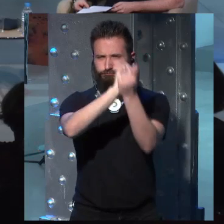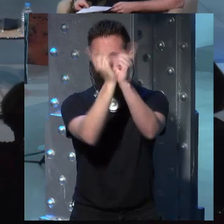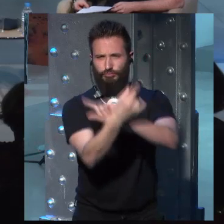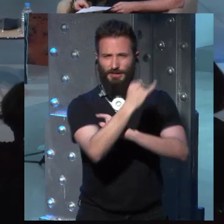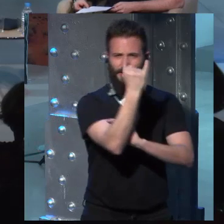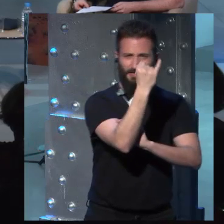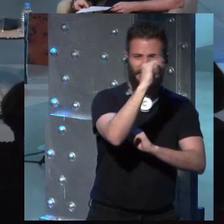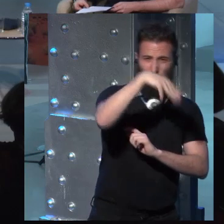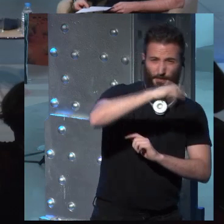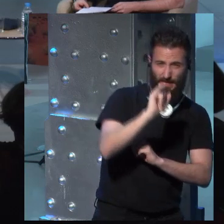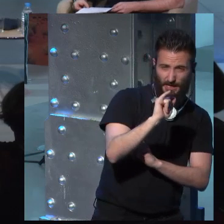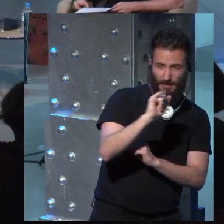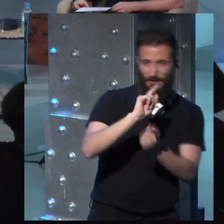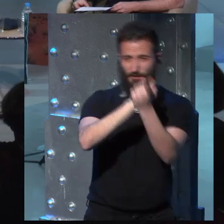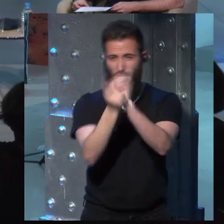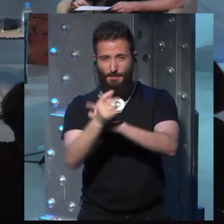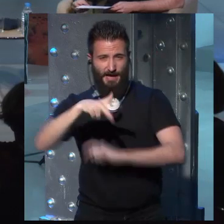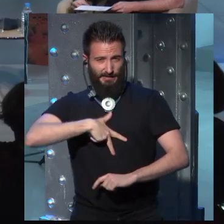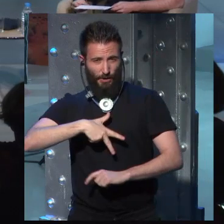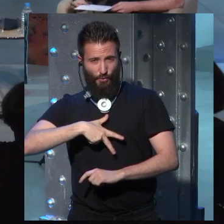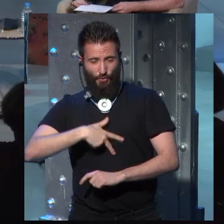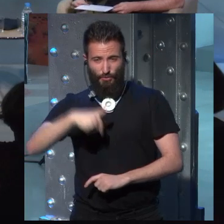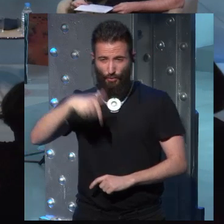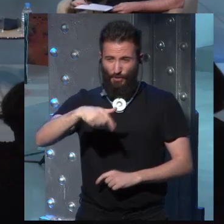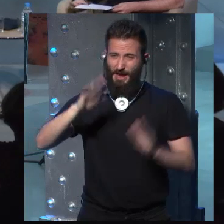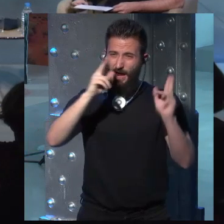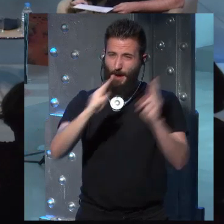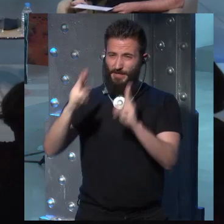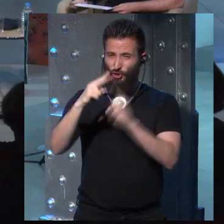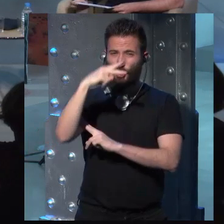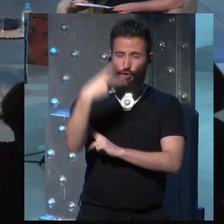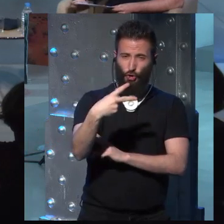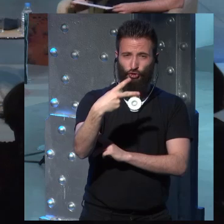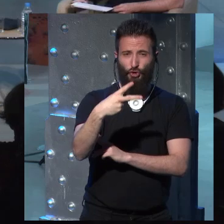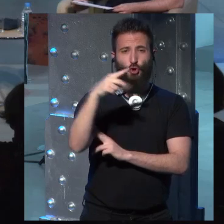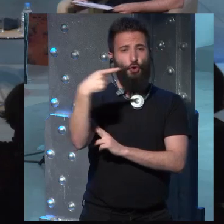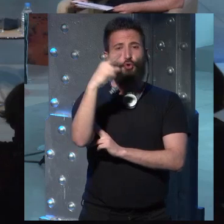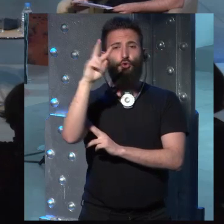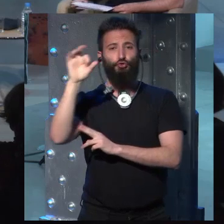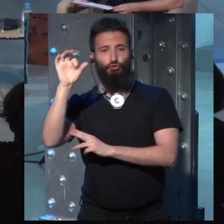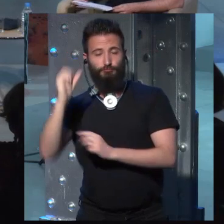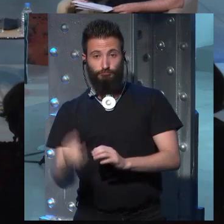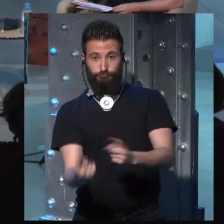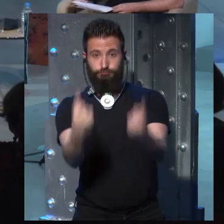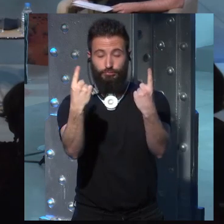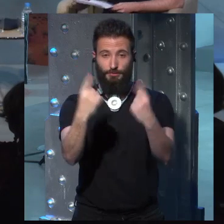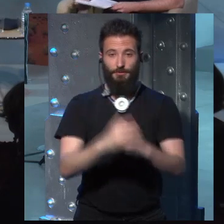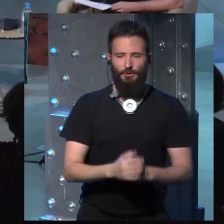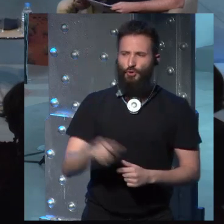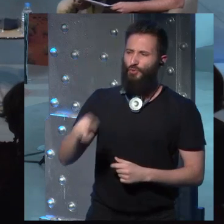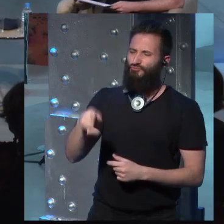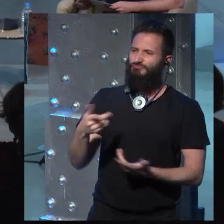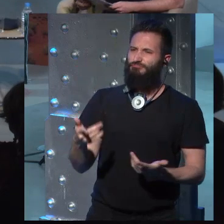now in season 3, we are witnessing the transformation from Jimmy to Saul, and they're airing